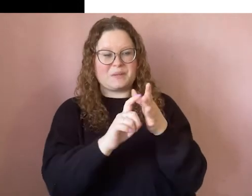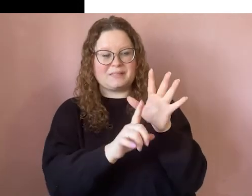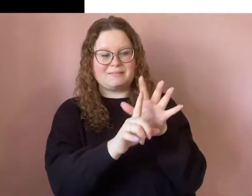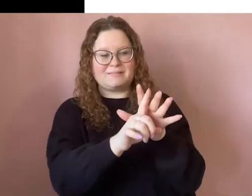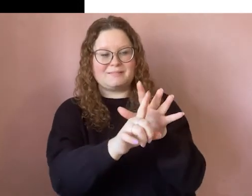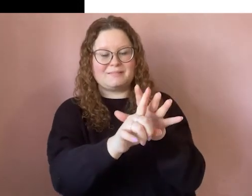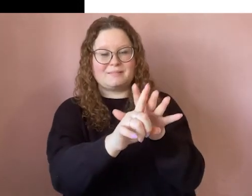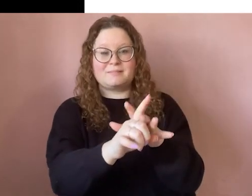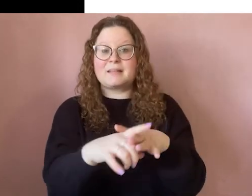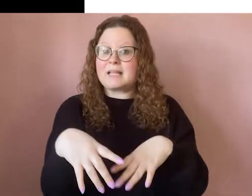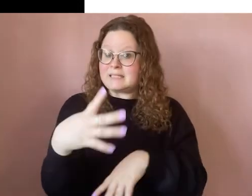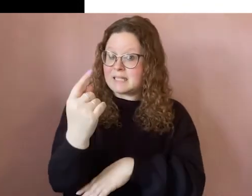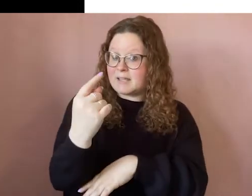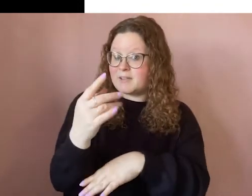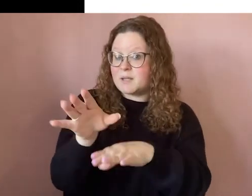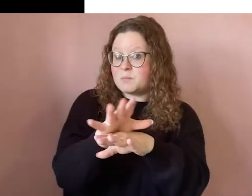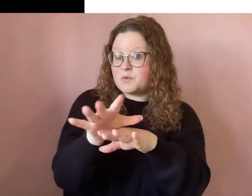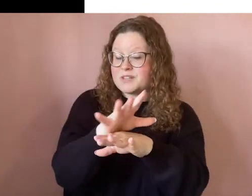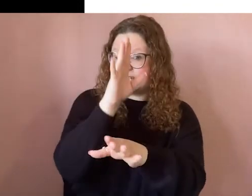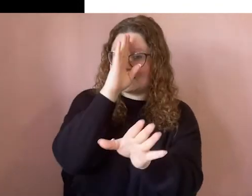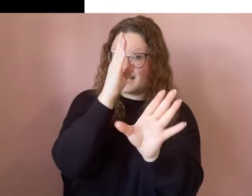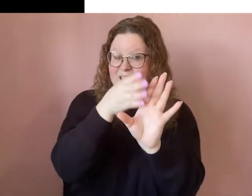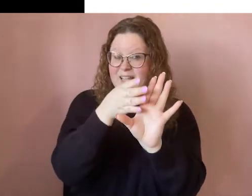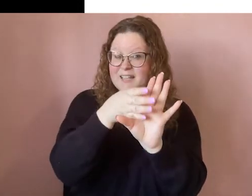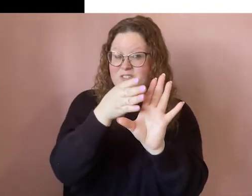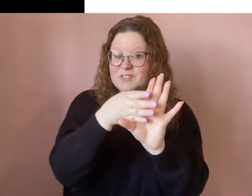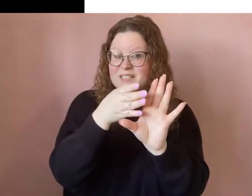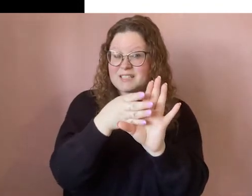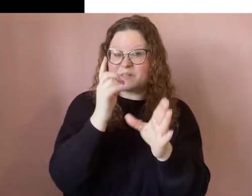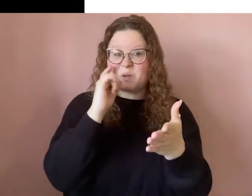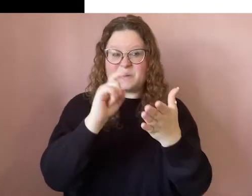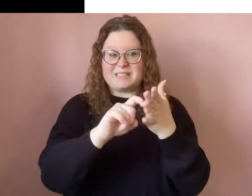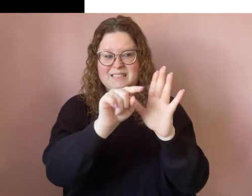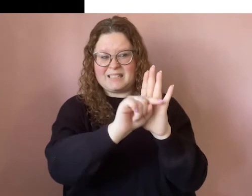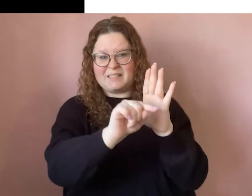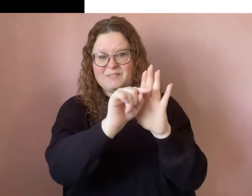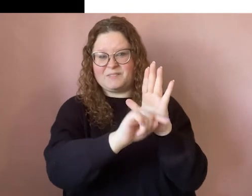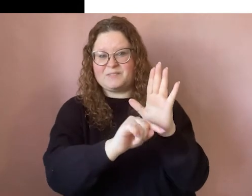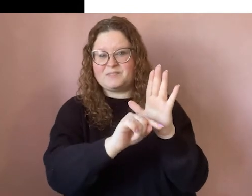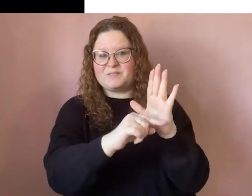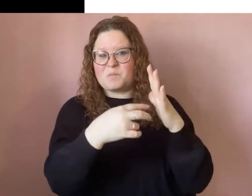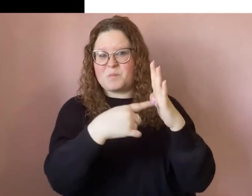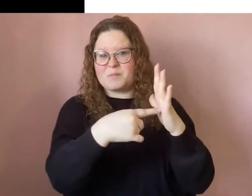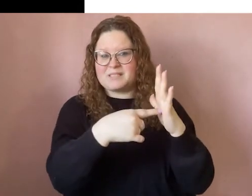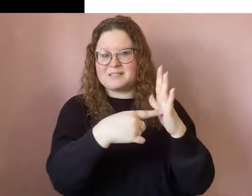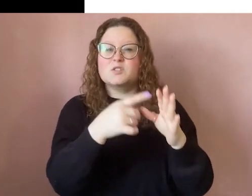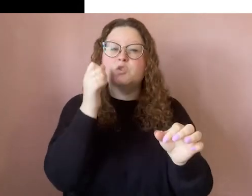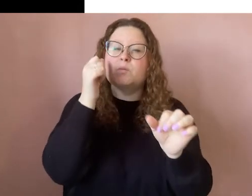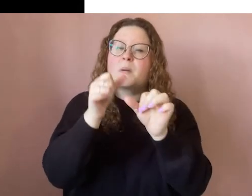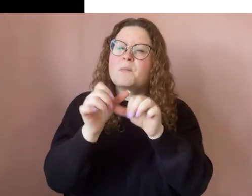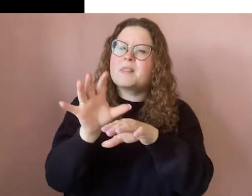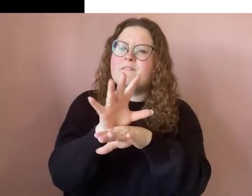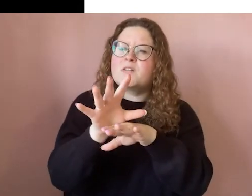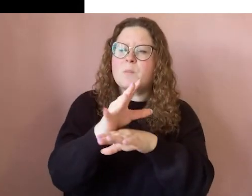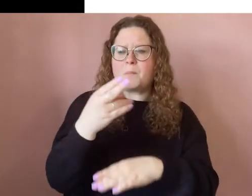buried in the Catholic cemetery. They could not have the final rites of the church if they